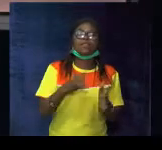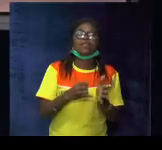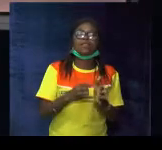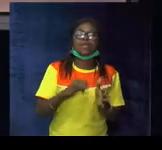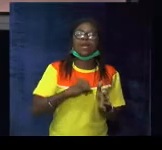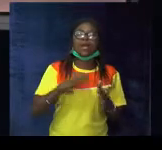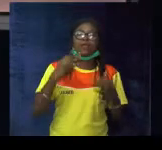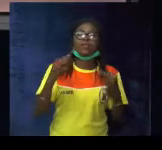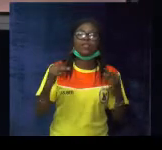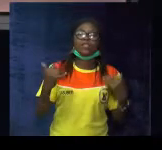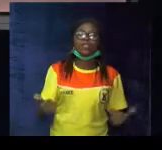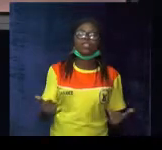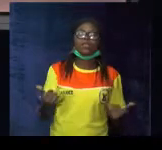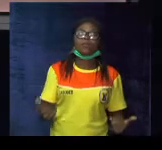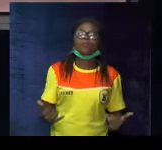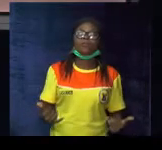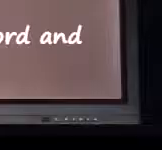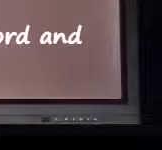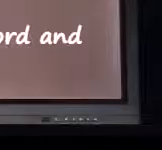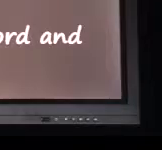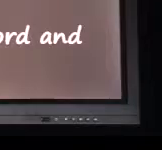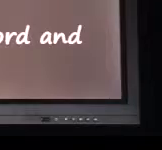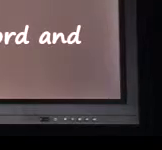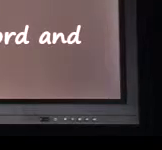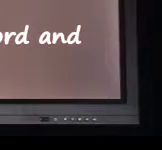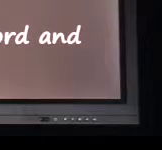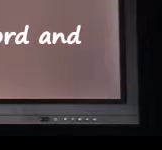spaces. I'll be back to sign off in 1 minute.